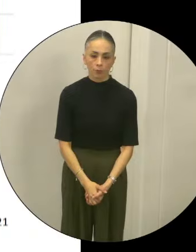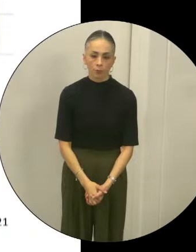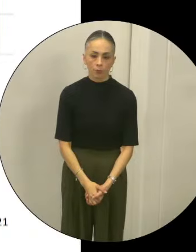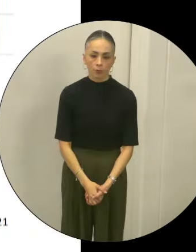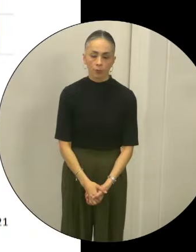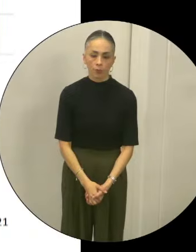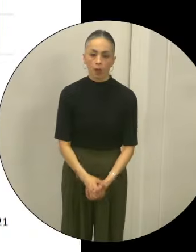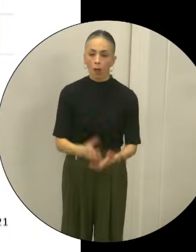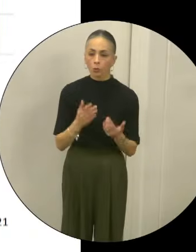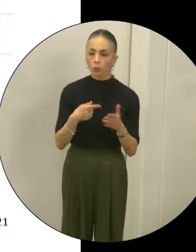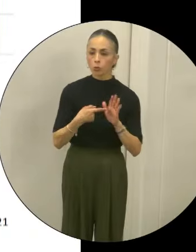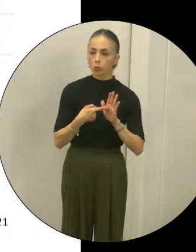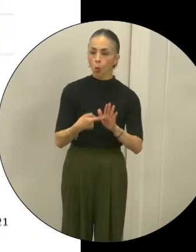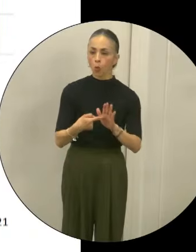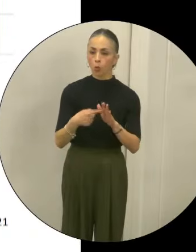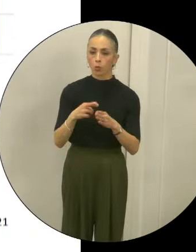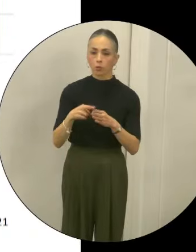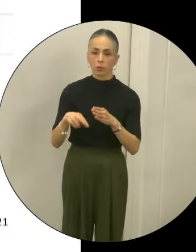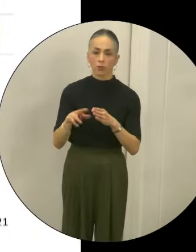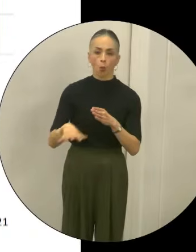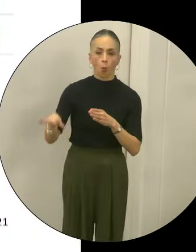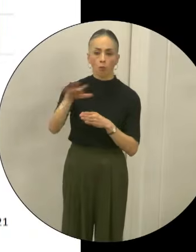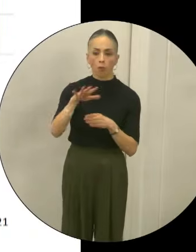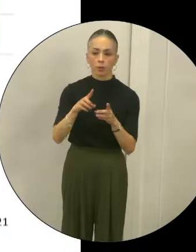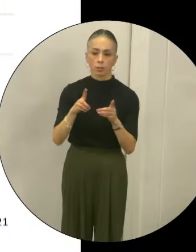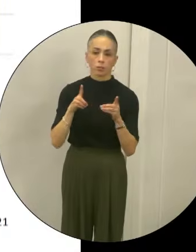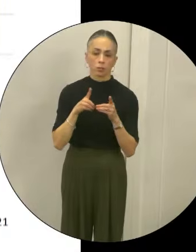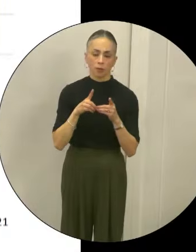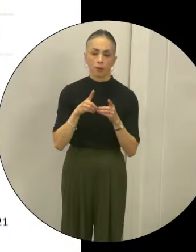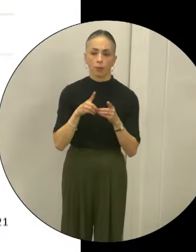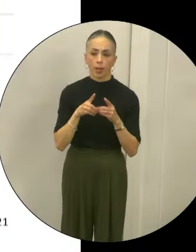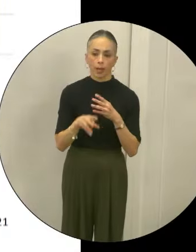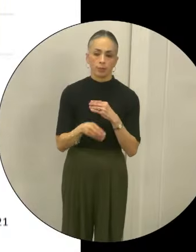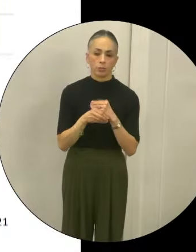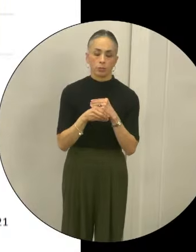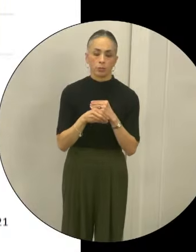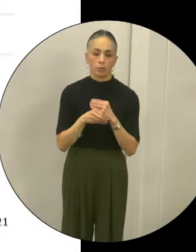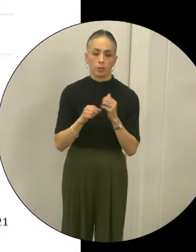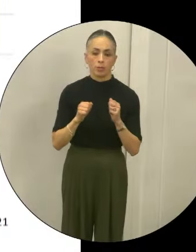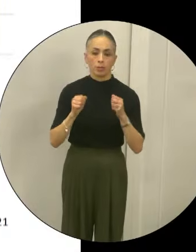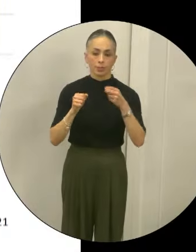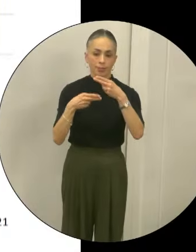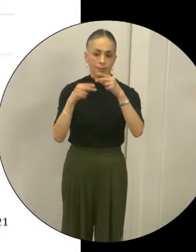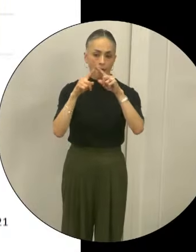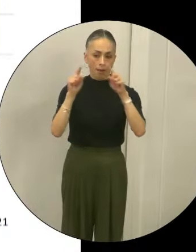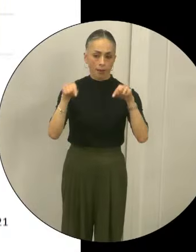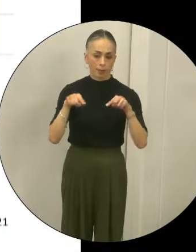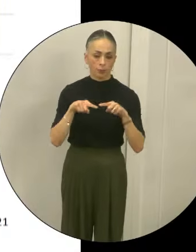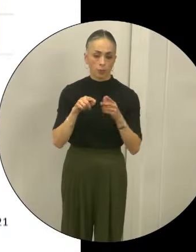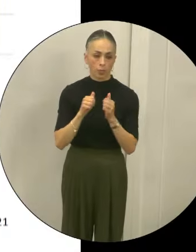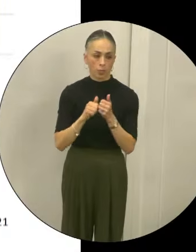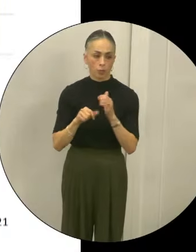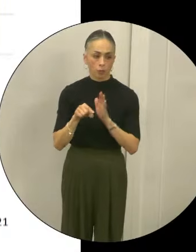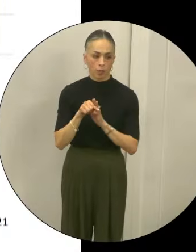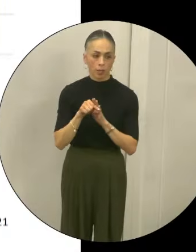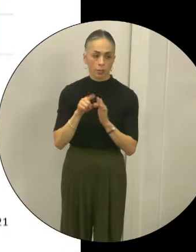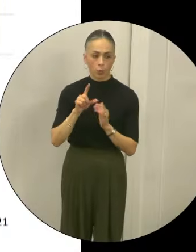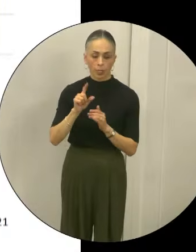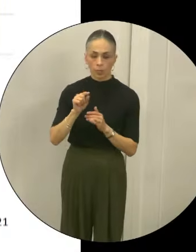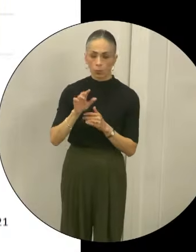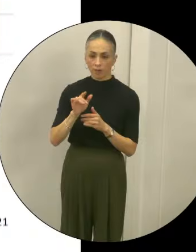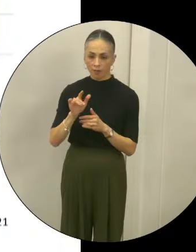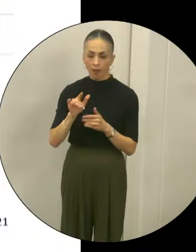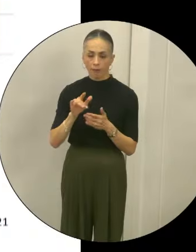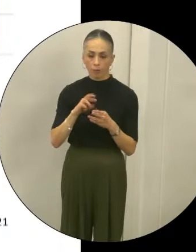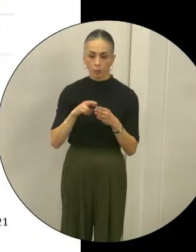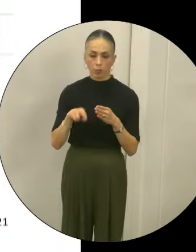I'll now share the results for the overall district, followed by additional slides for each grade band. The 2025-2026 results show increases in